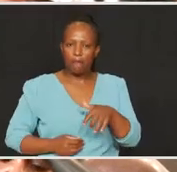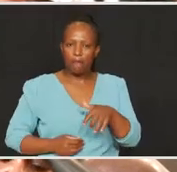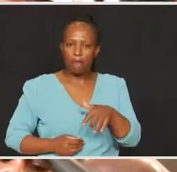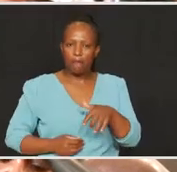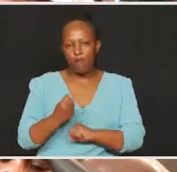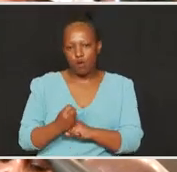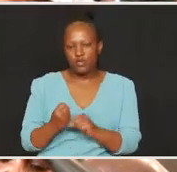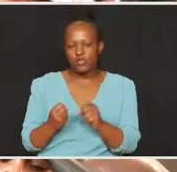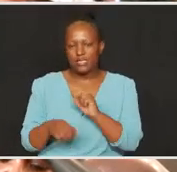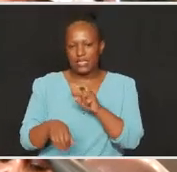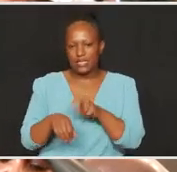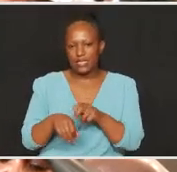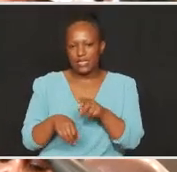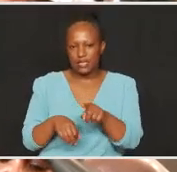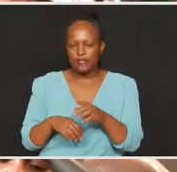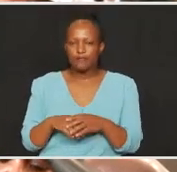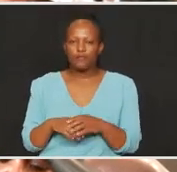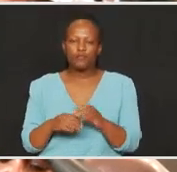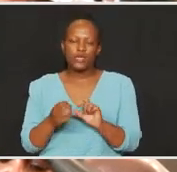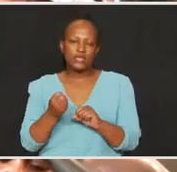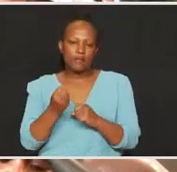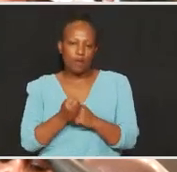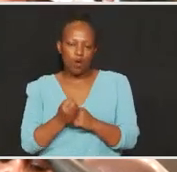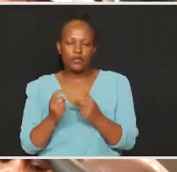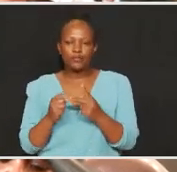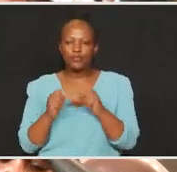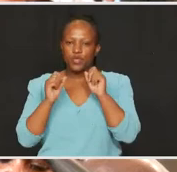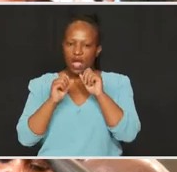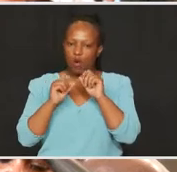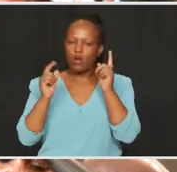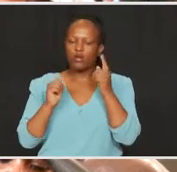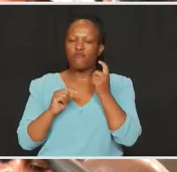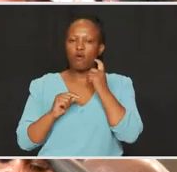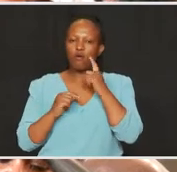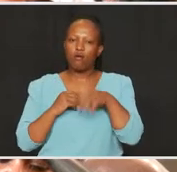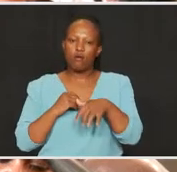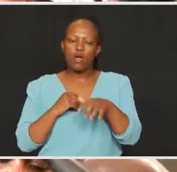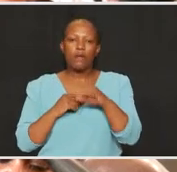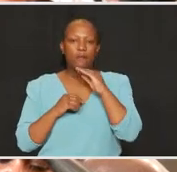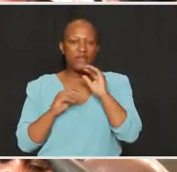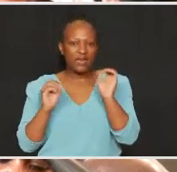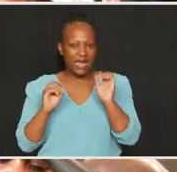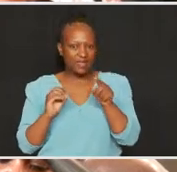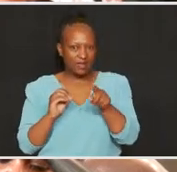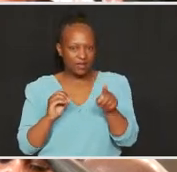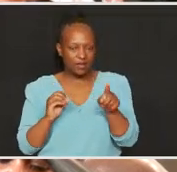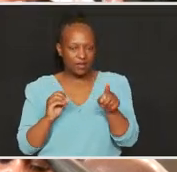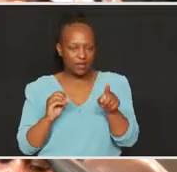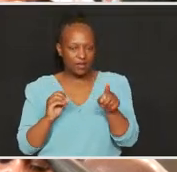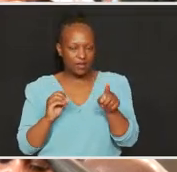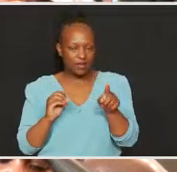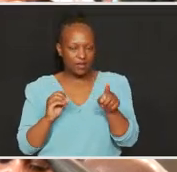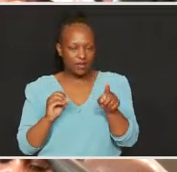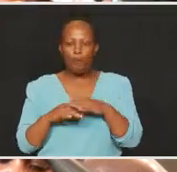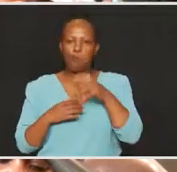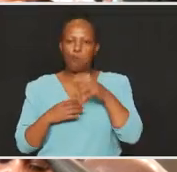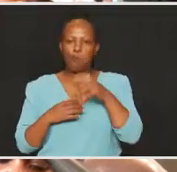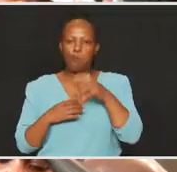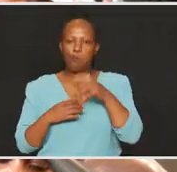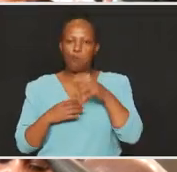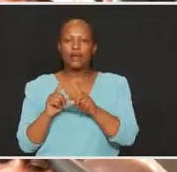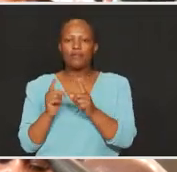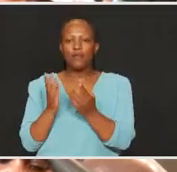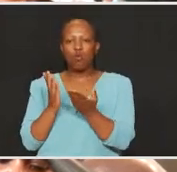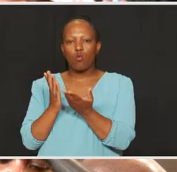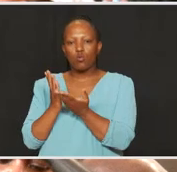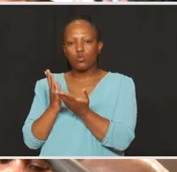to seclude the goal from supporting the awareness of being pregnant will only increase the rates of minor pregnancies since the schoolgirl is a minor this needs